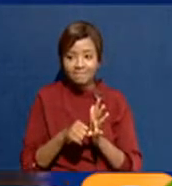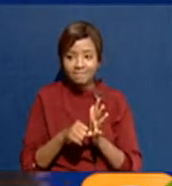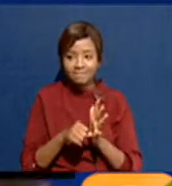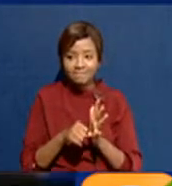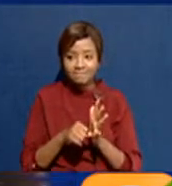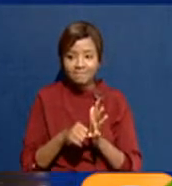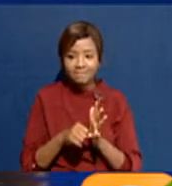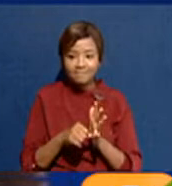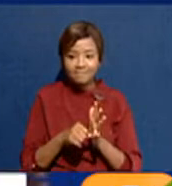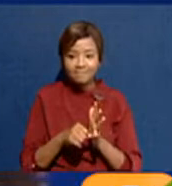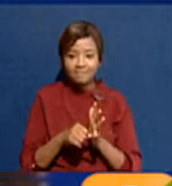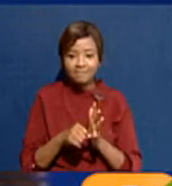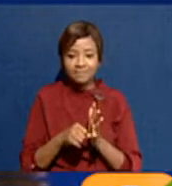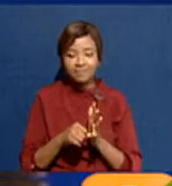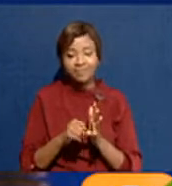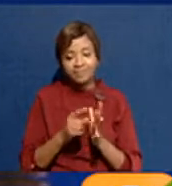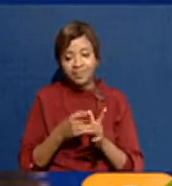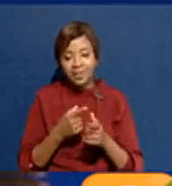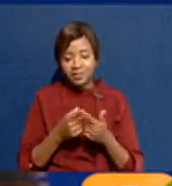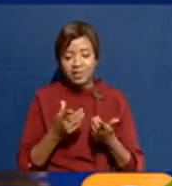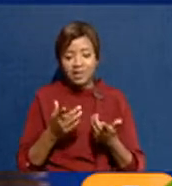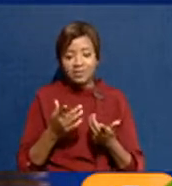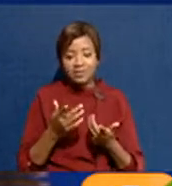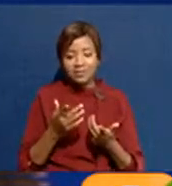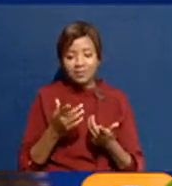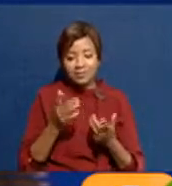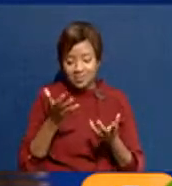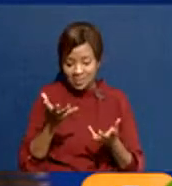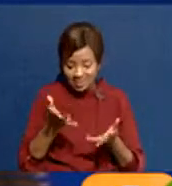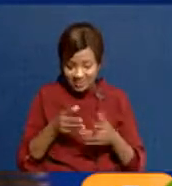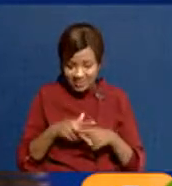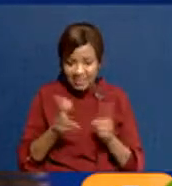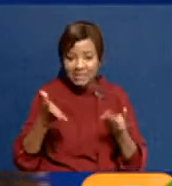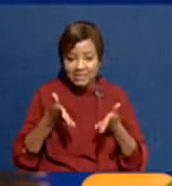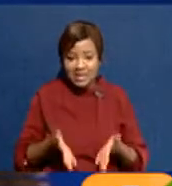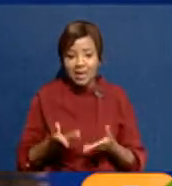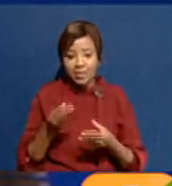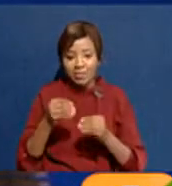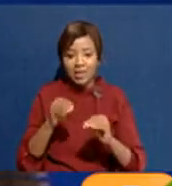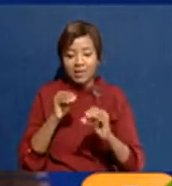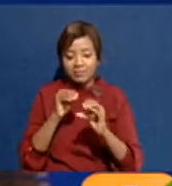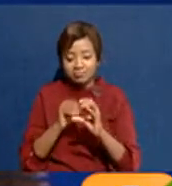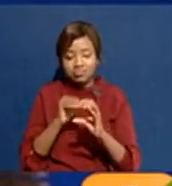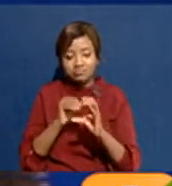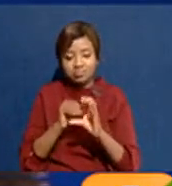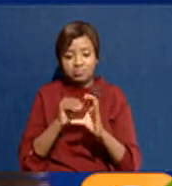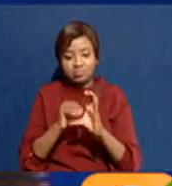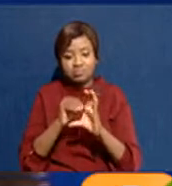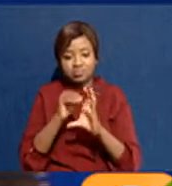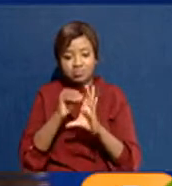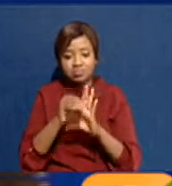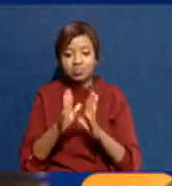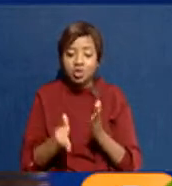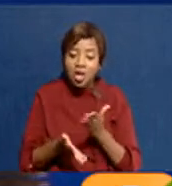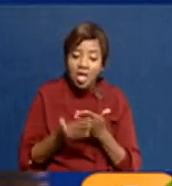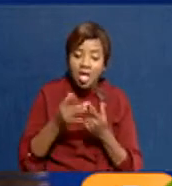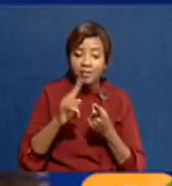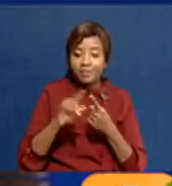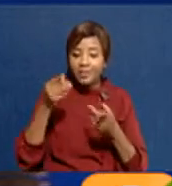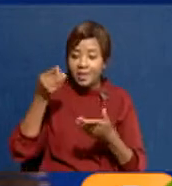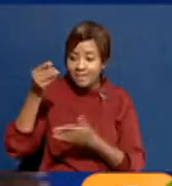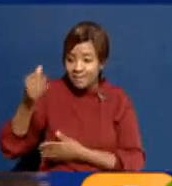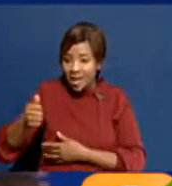us downstream, then we have, the government has to invest. And seriously invest, not only in the procurement of